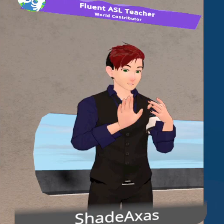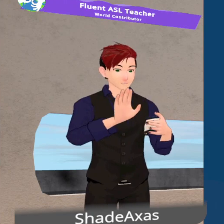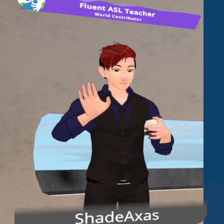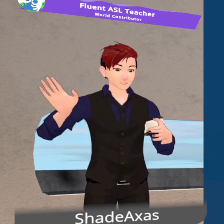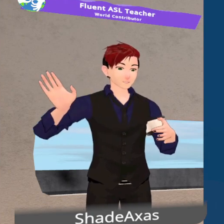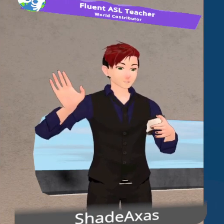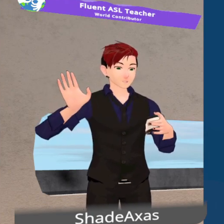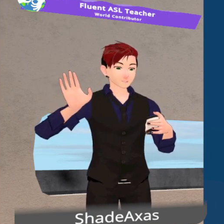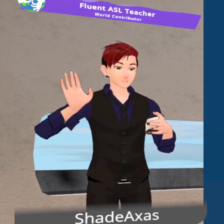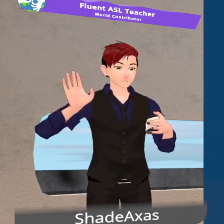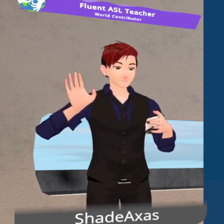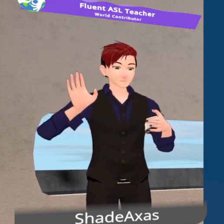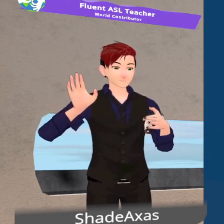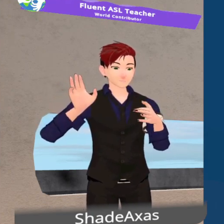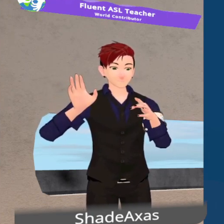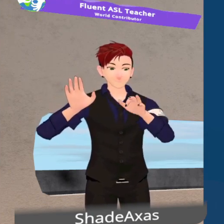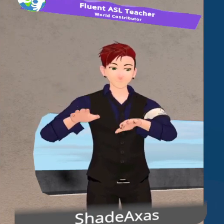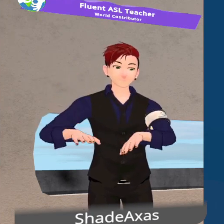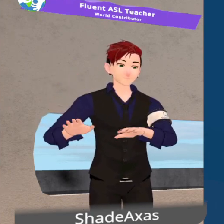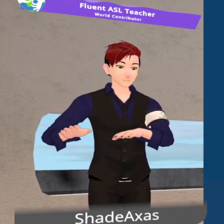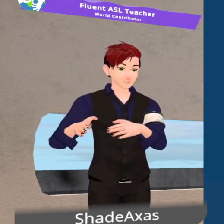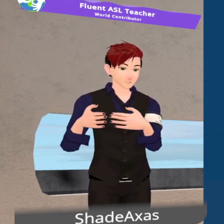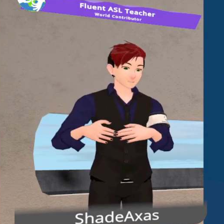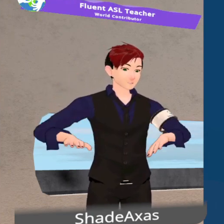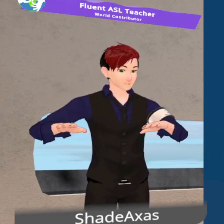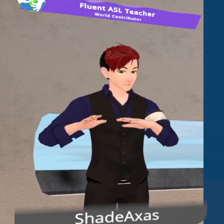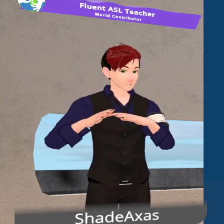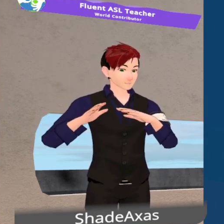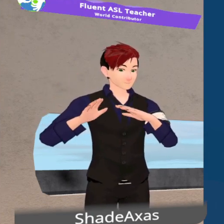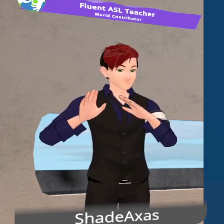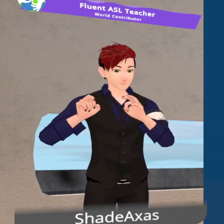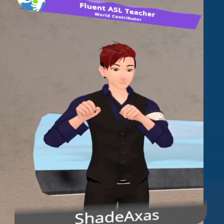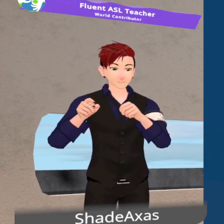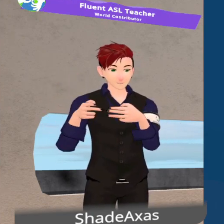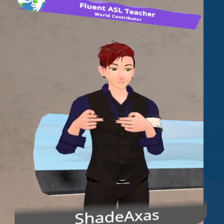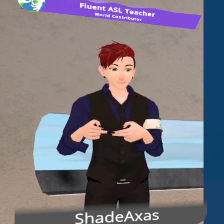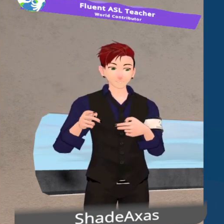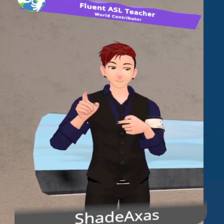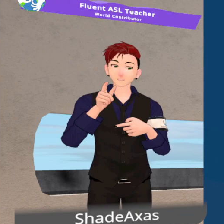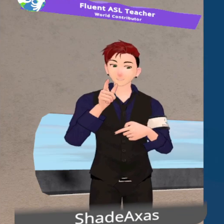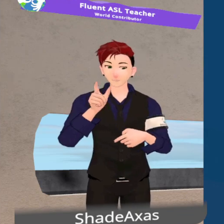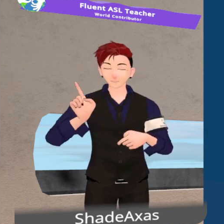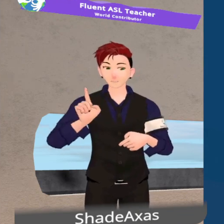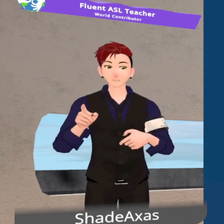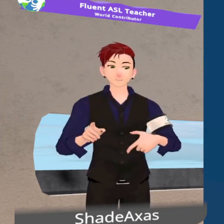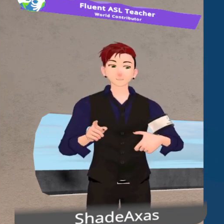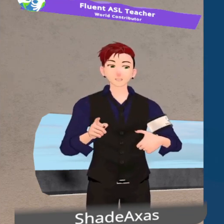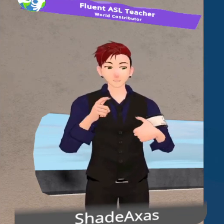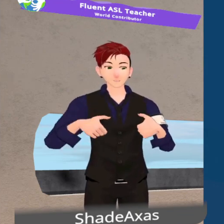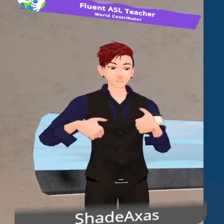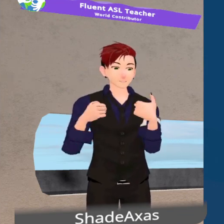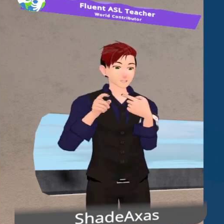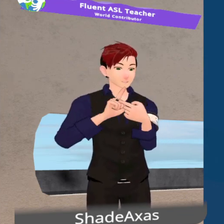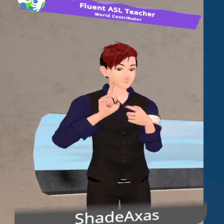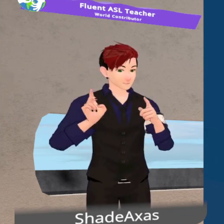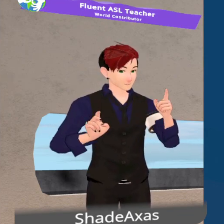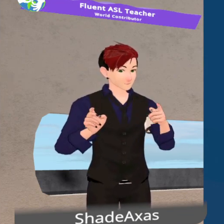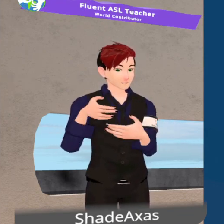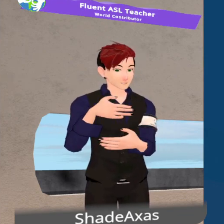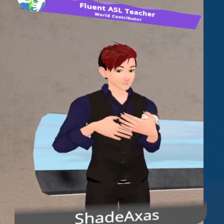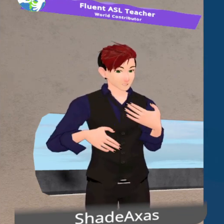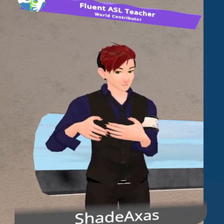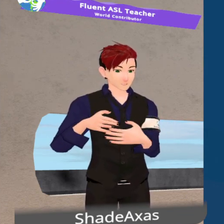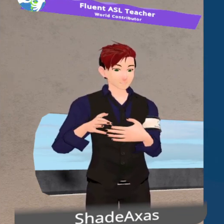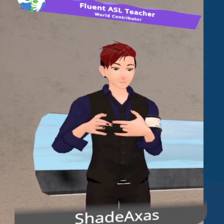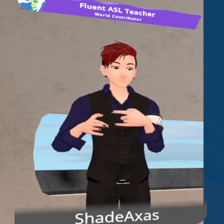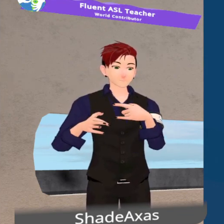your country, your native land, that place, that's where you will find real life deaf people